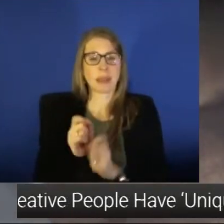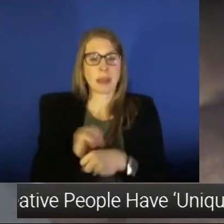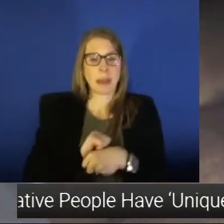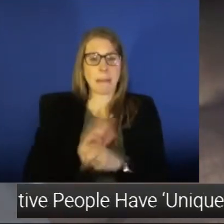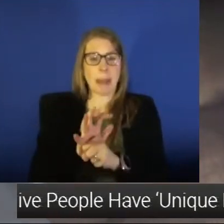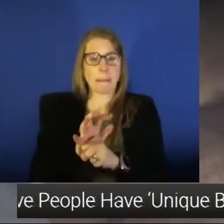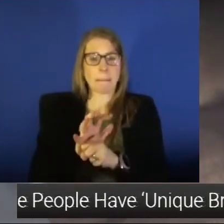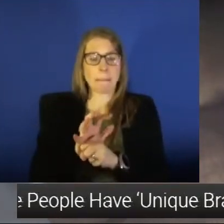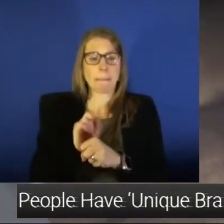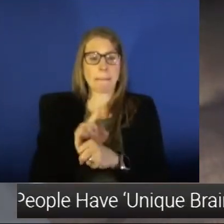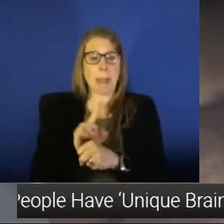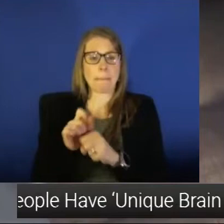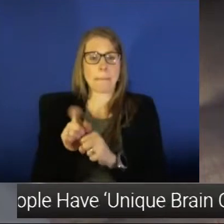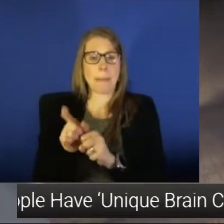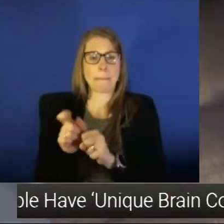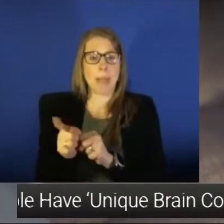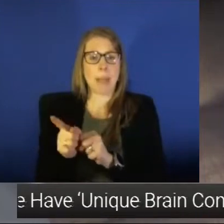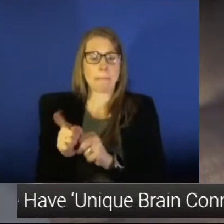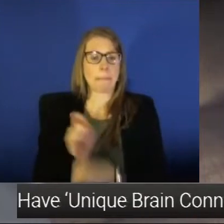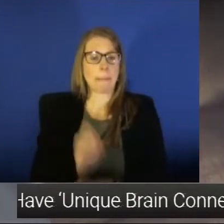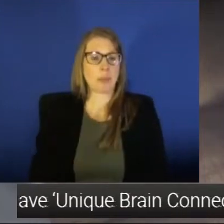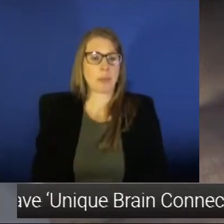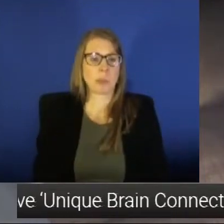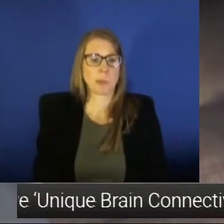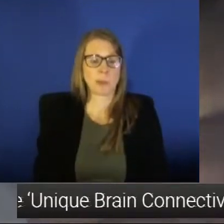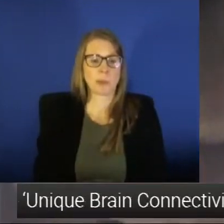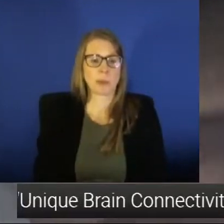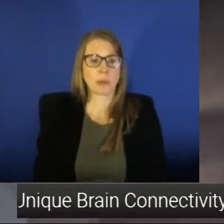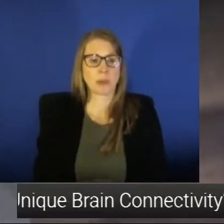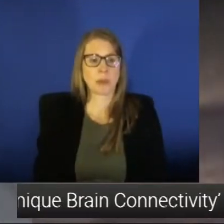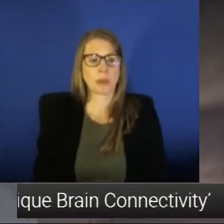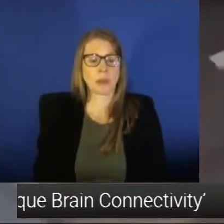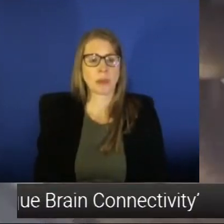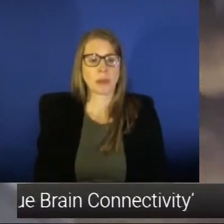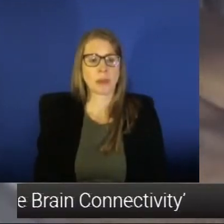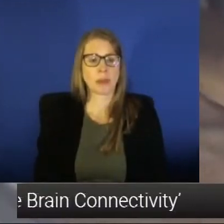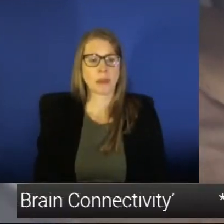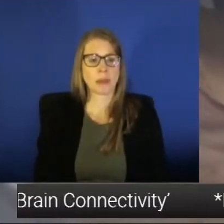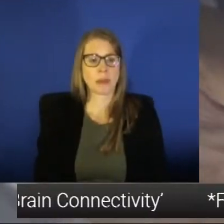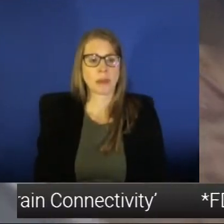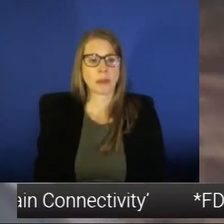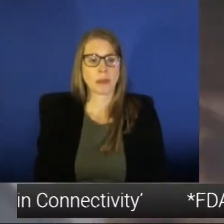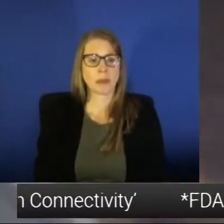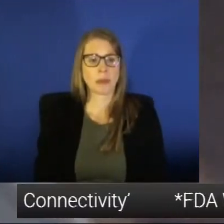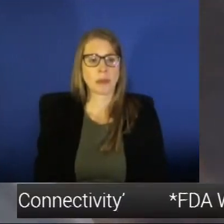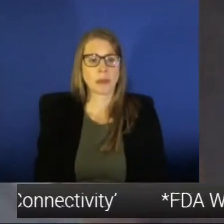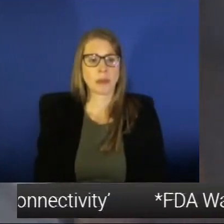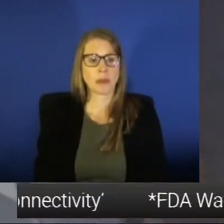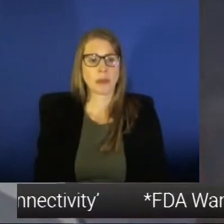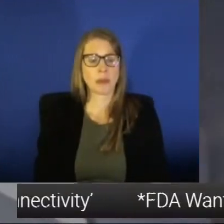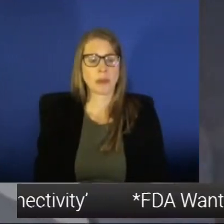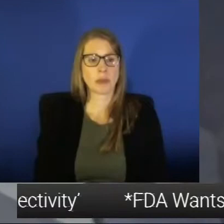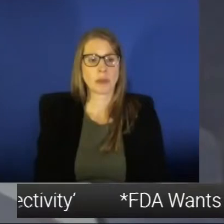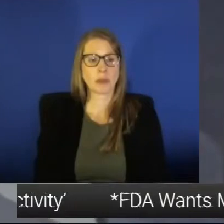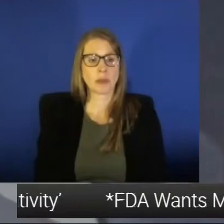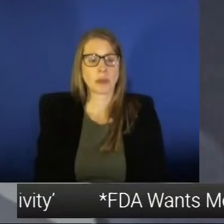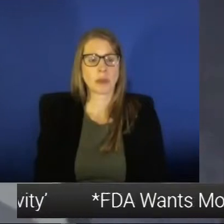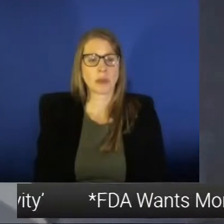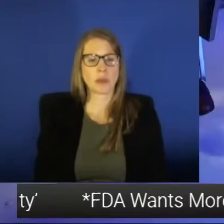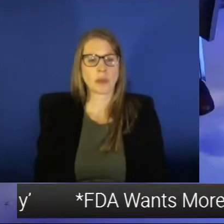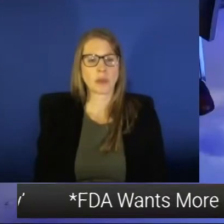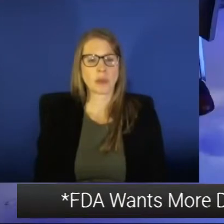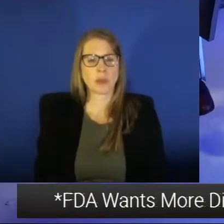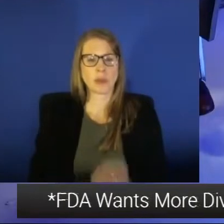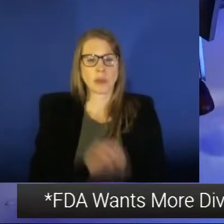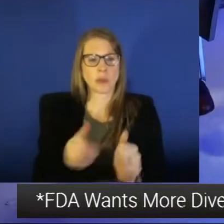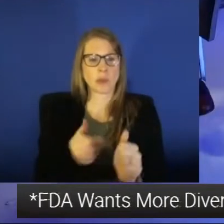giving. Yeah, I know that there's some unfortunate parts of that. The spike proteins on my Easter egg, on the back it says, hope for the end. Easter is,